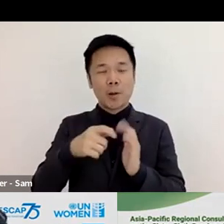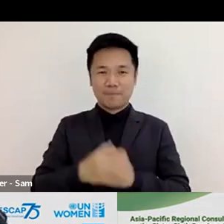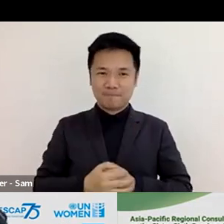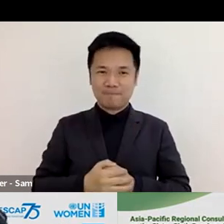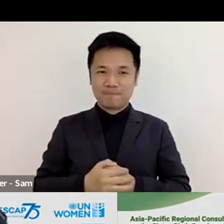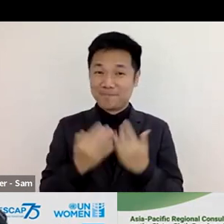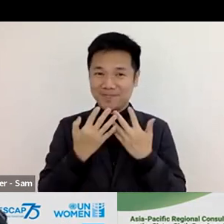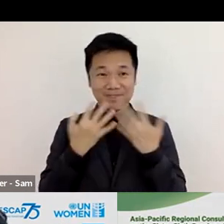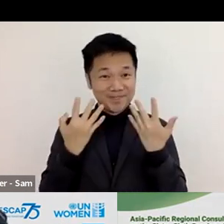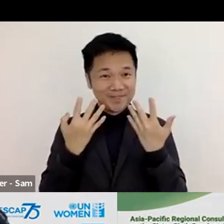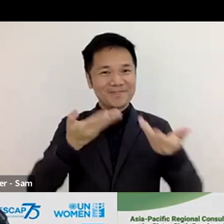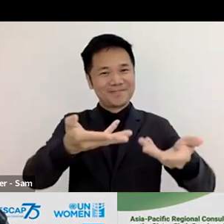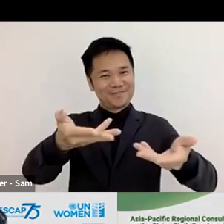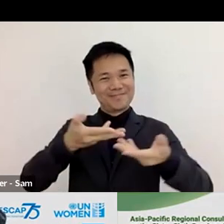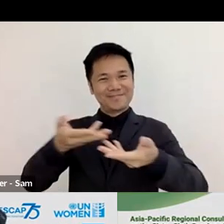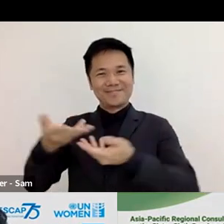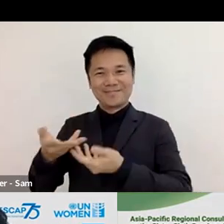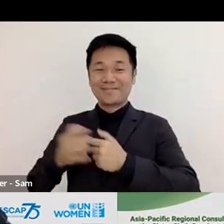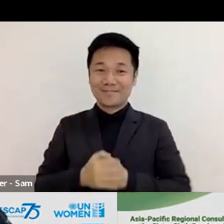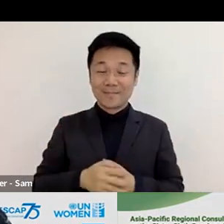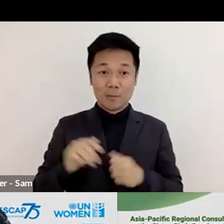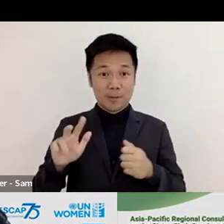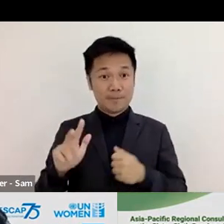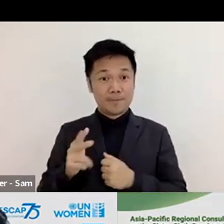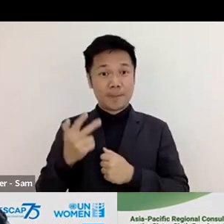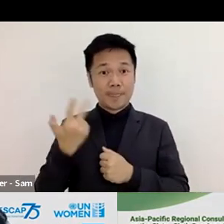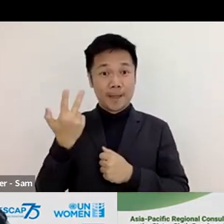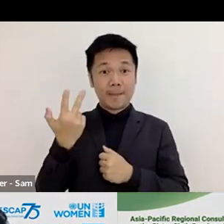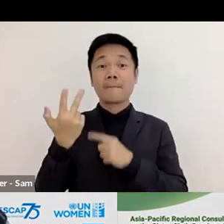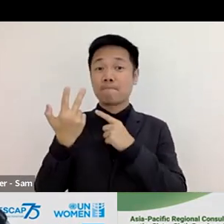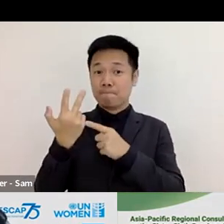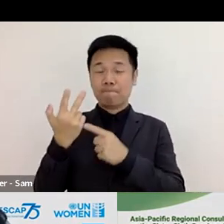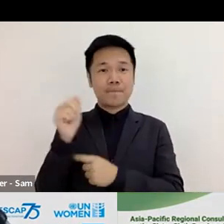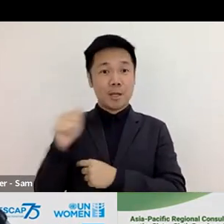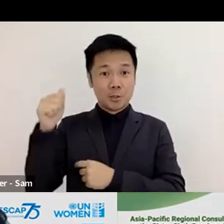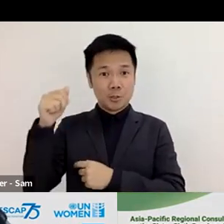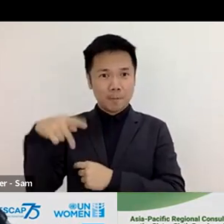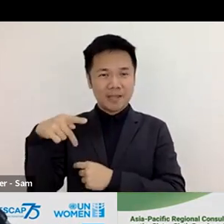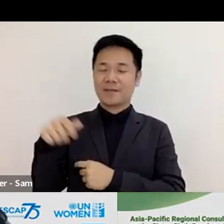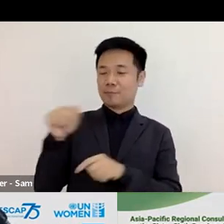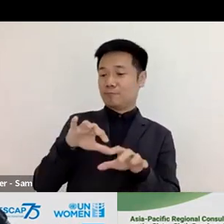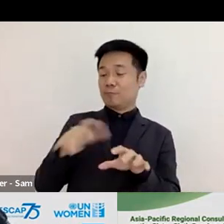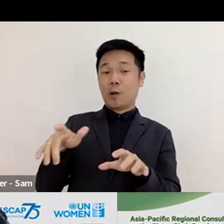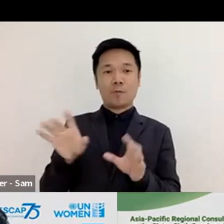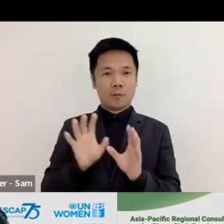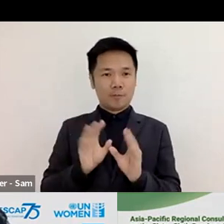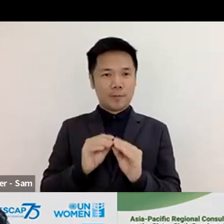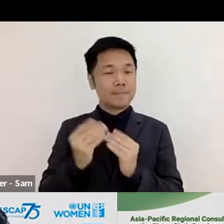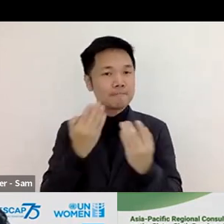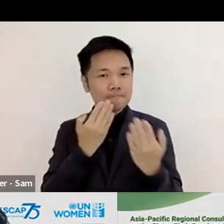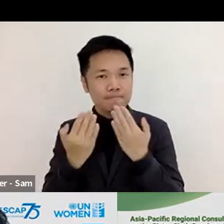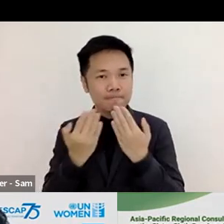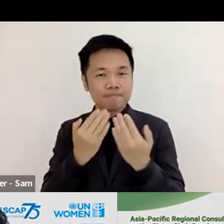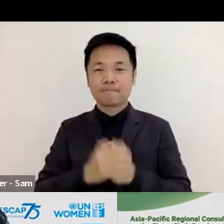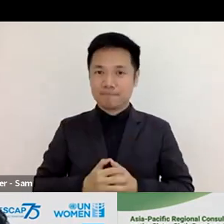and privilege to welcome you to the third session of Asia Pacific Regional Consultation on